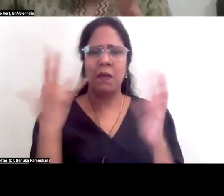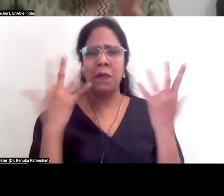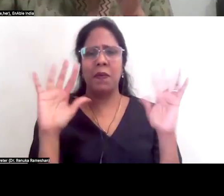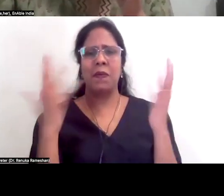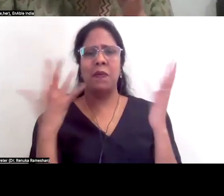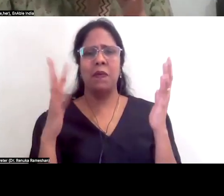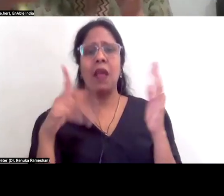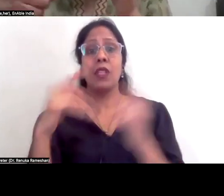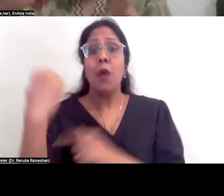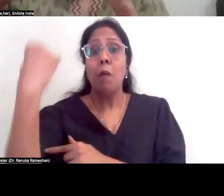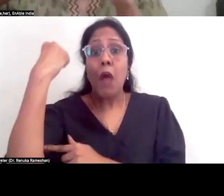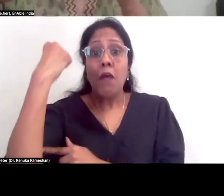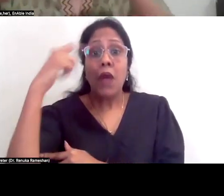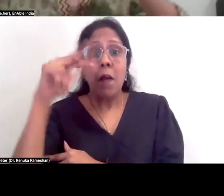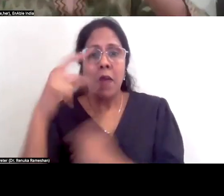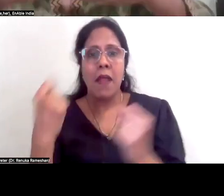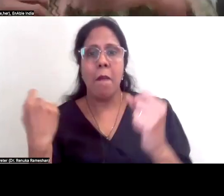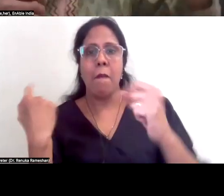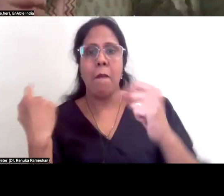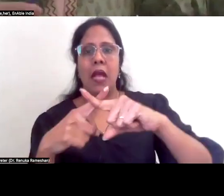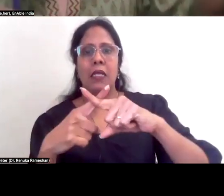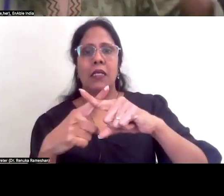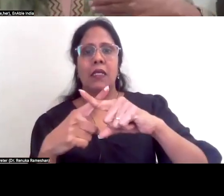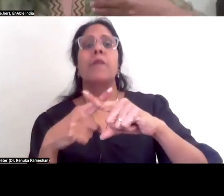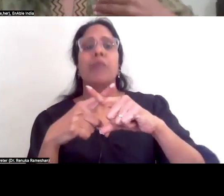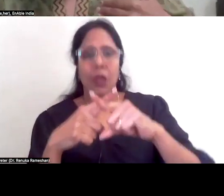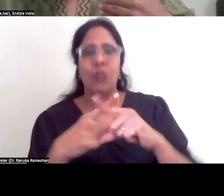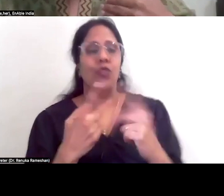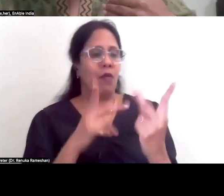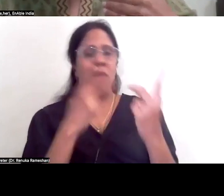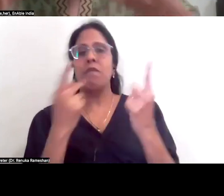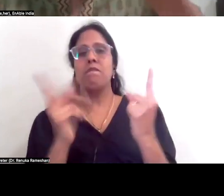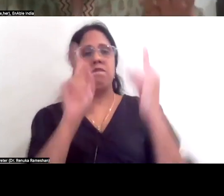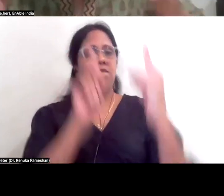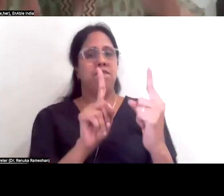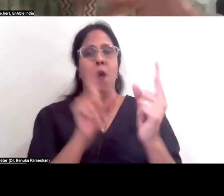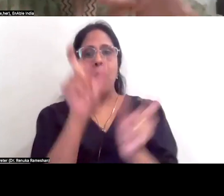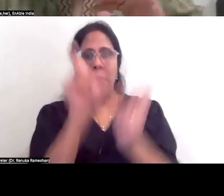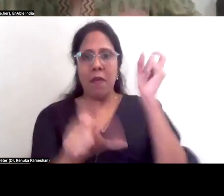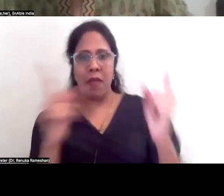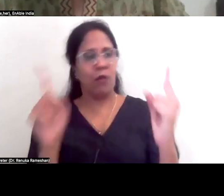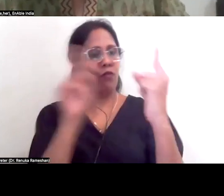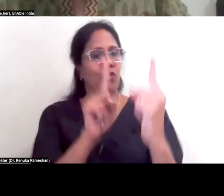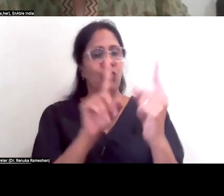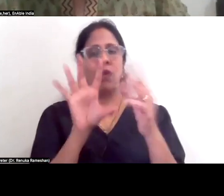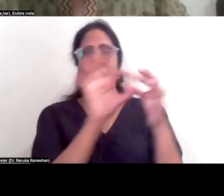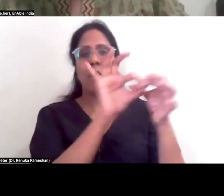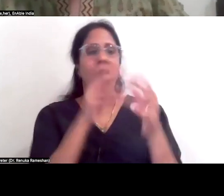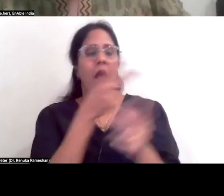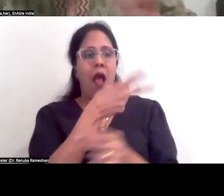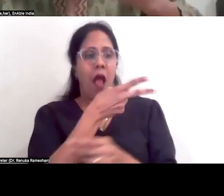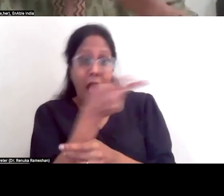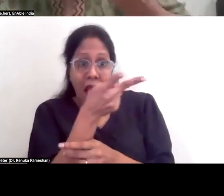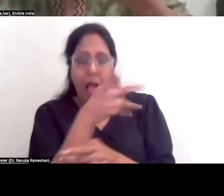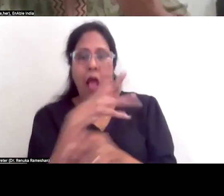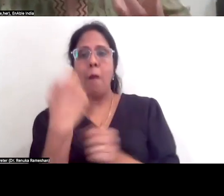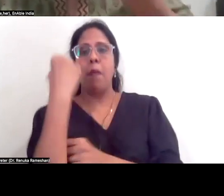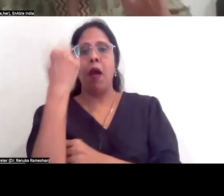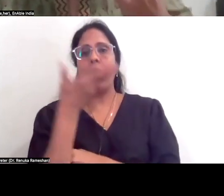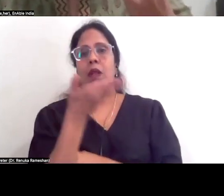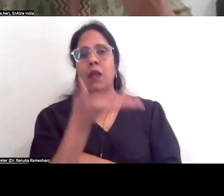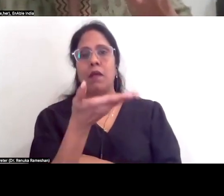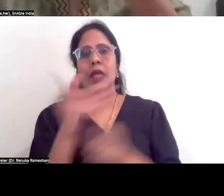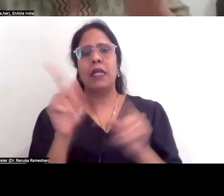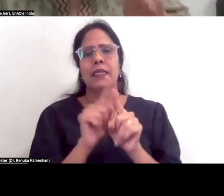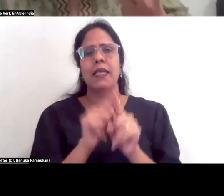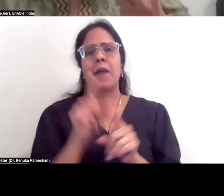is relational. That is, between two people, power can be there. And I'll explain that in the next slide. So when they said power